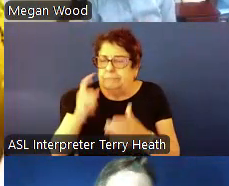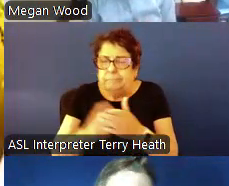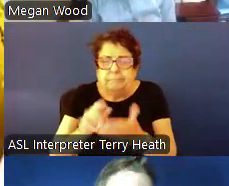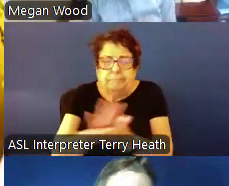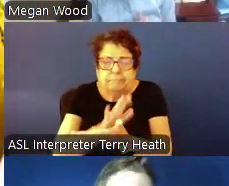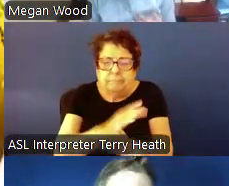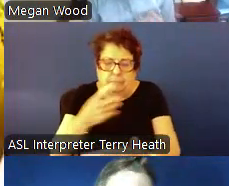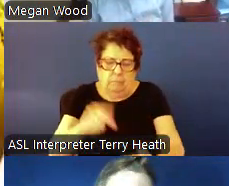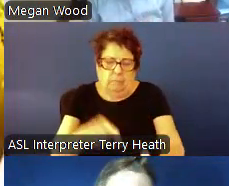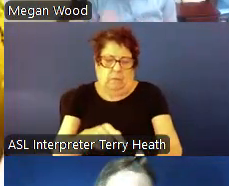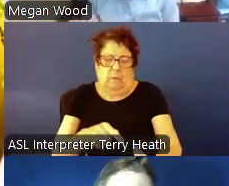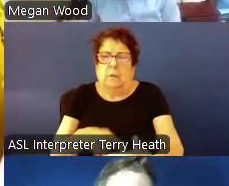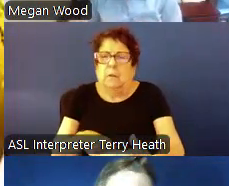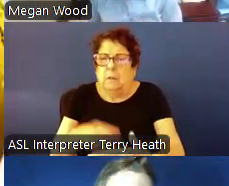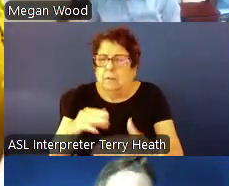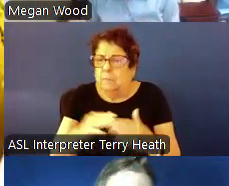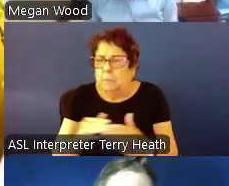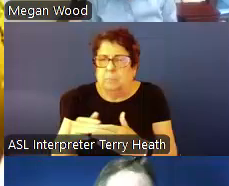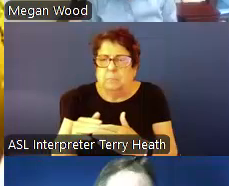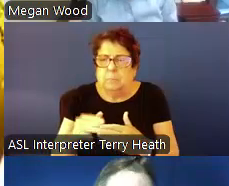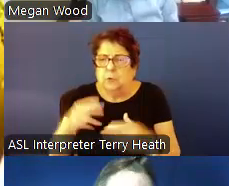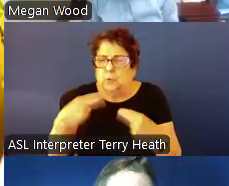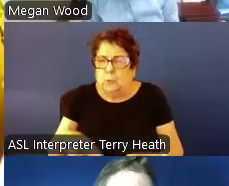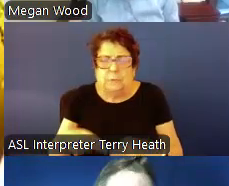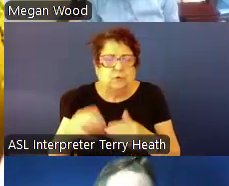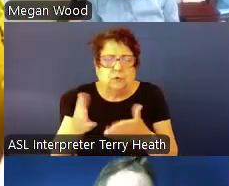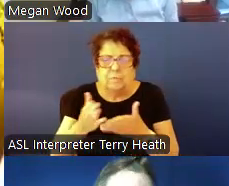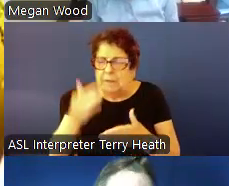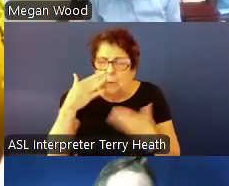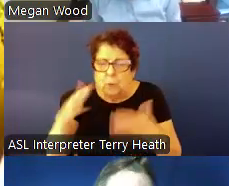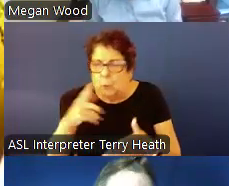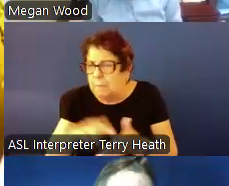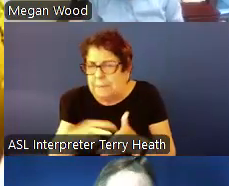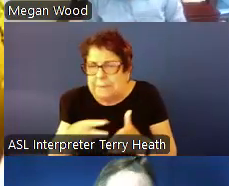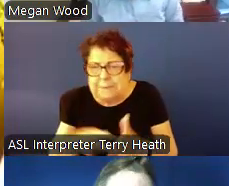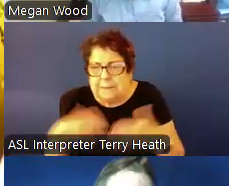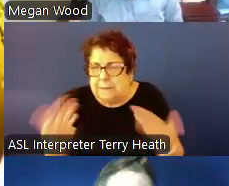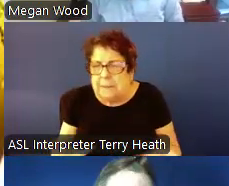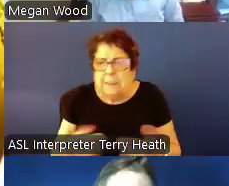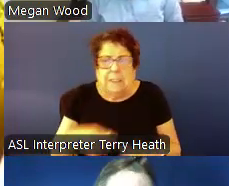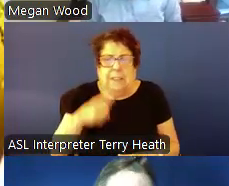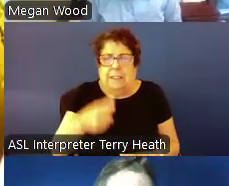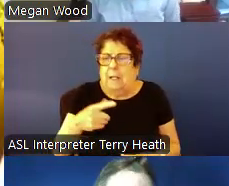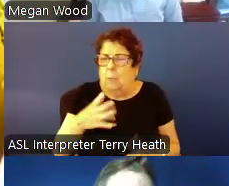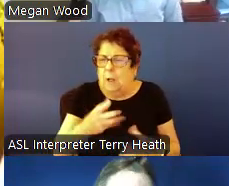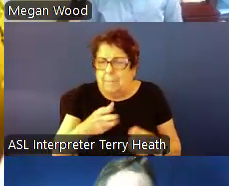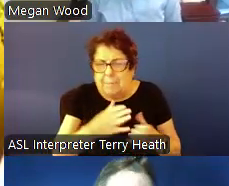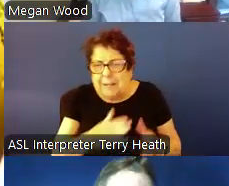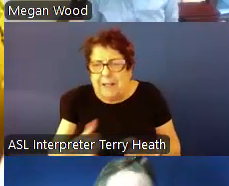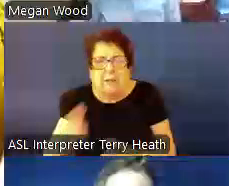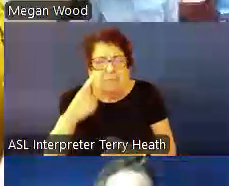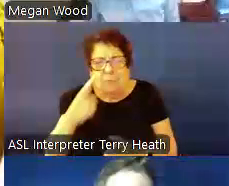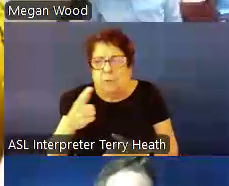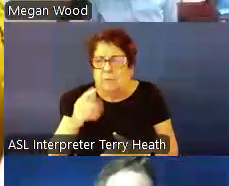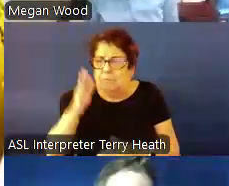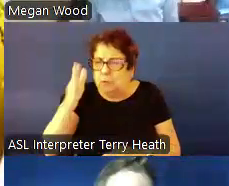They are facing a utility shutoff. They get an eviction notice. They want to plan for the future because things have changed. We